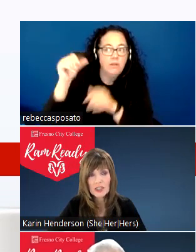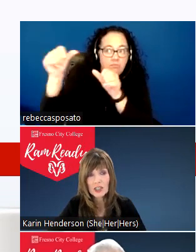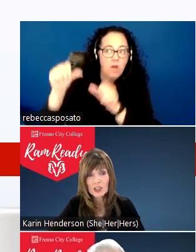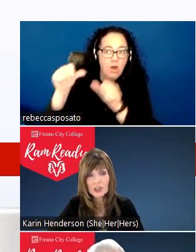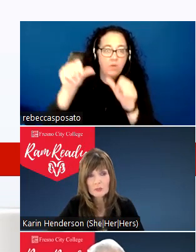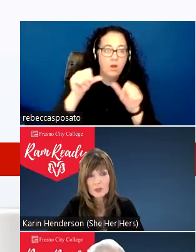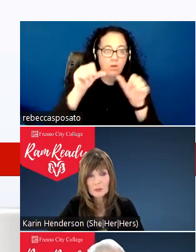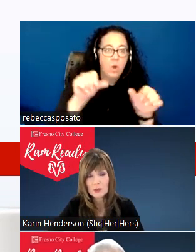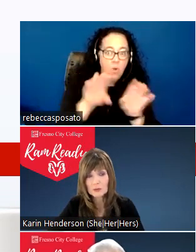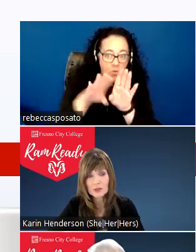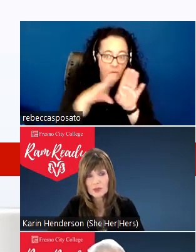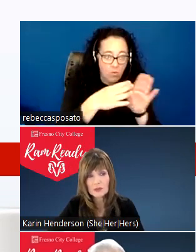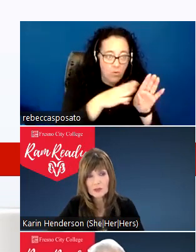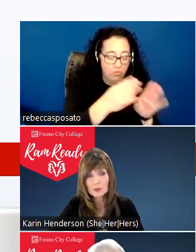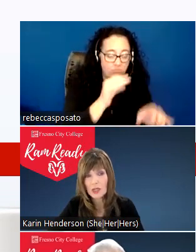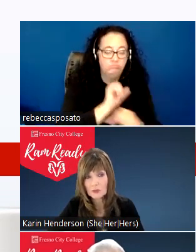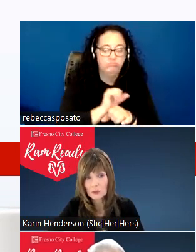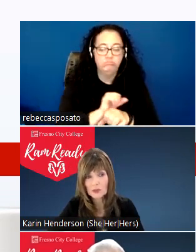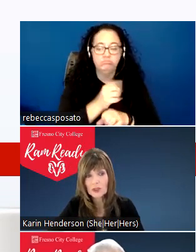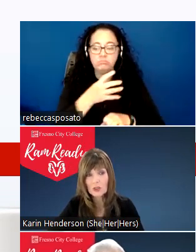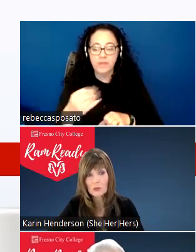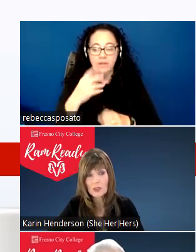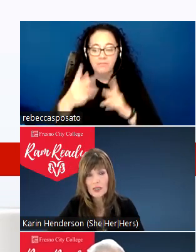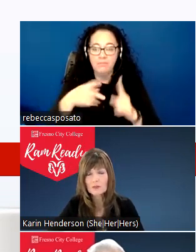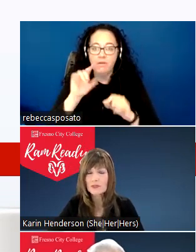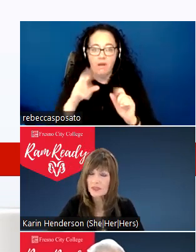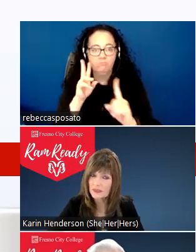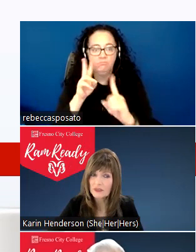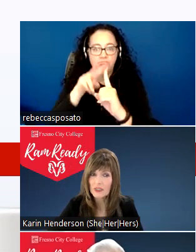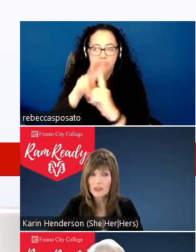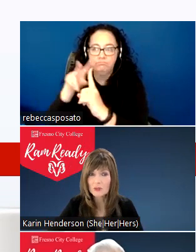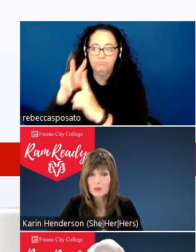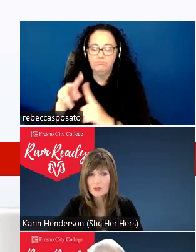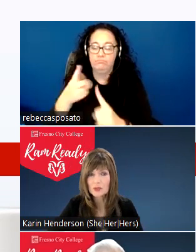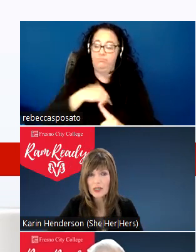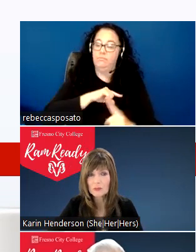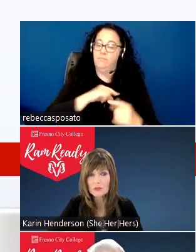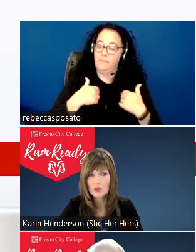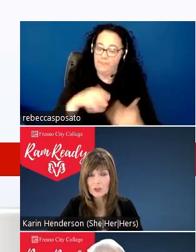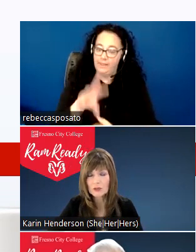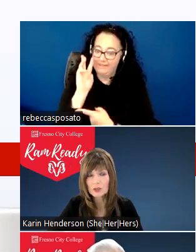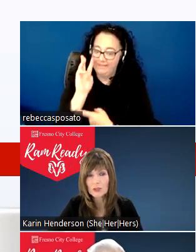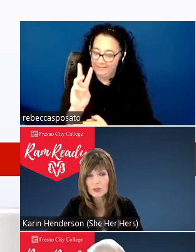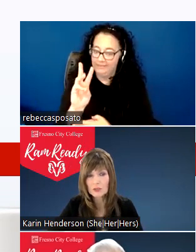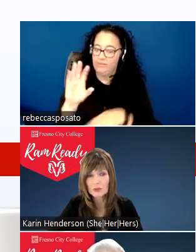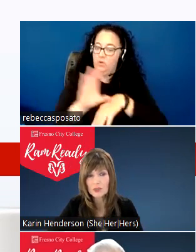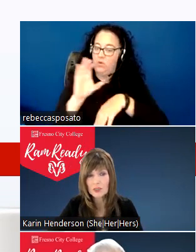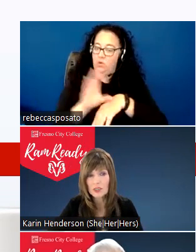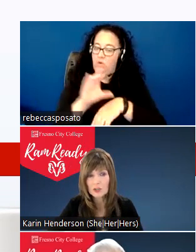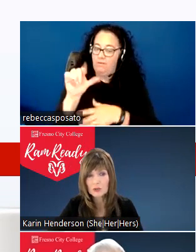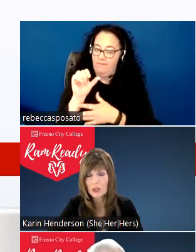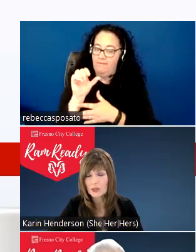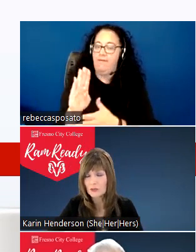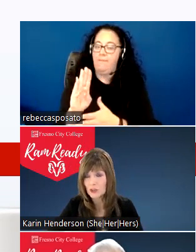seeking, people to apply for. We have 6 computer labs that can